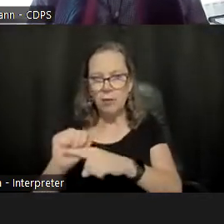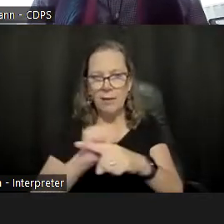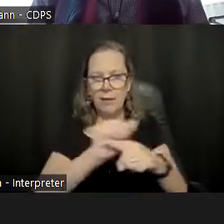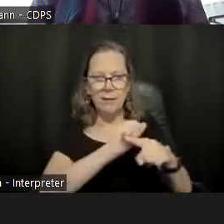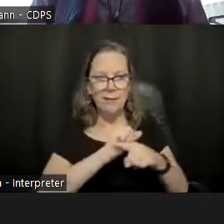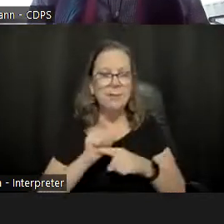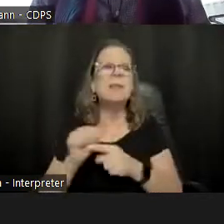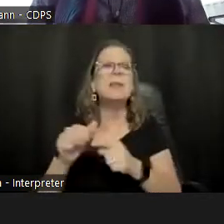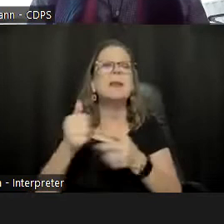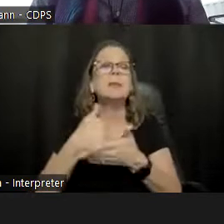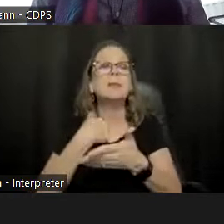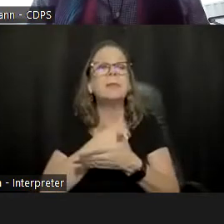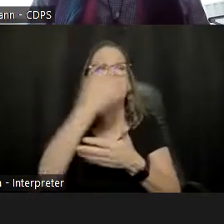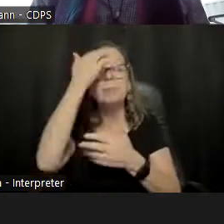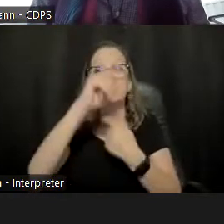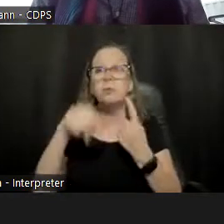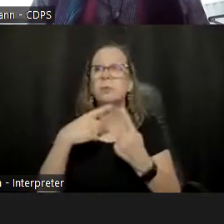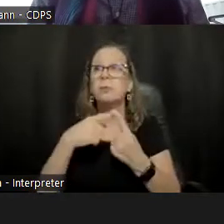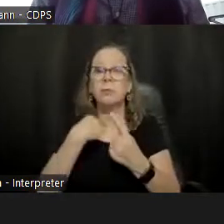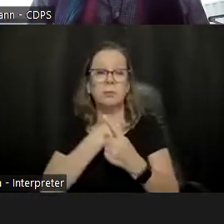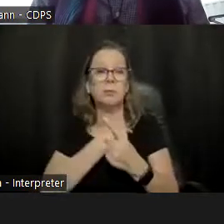we bring in these